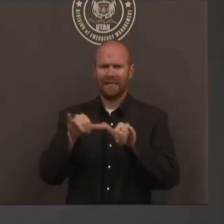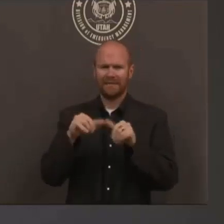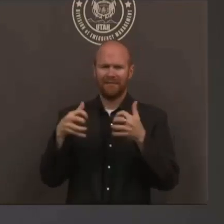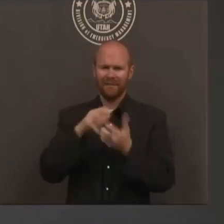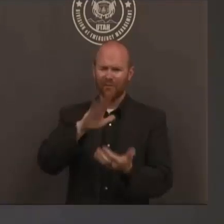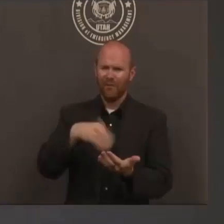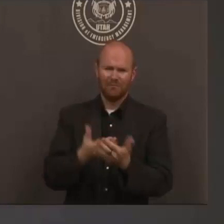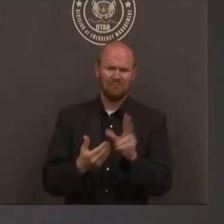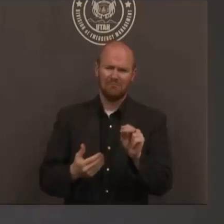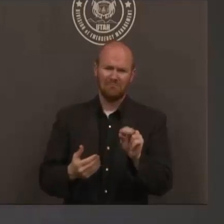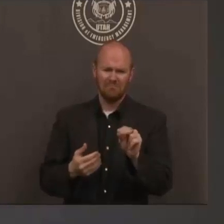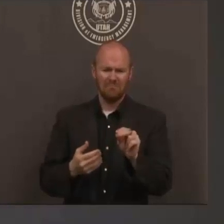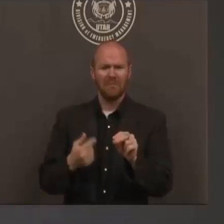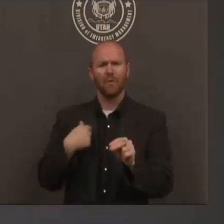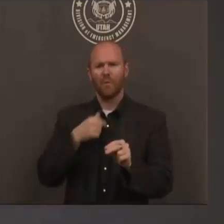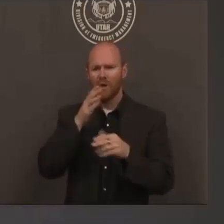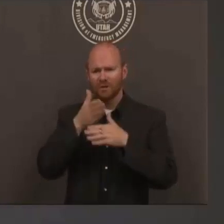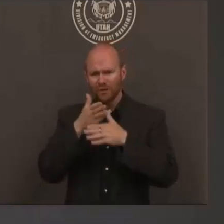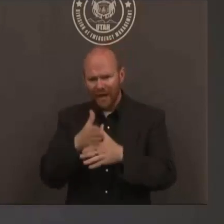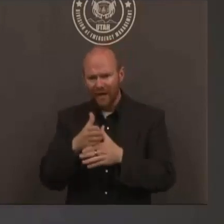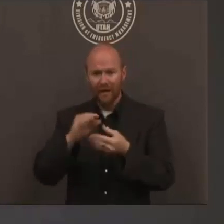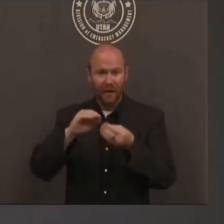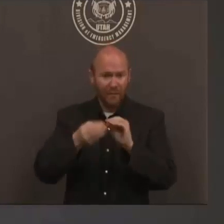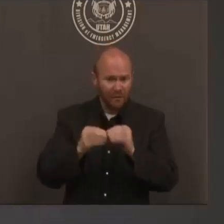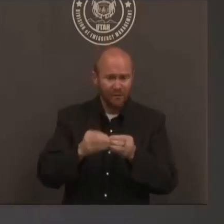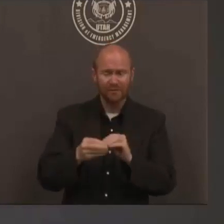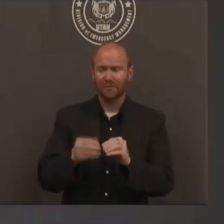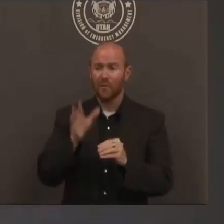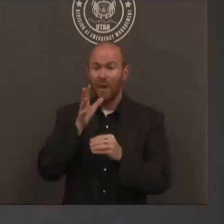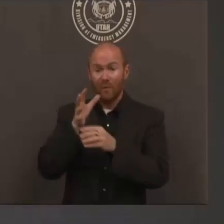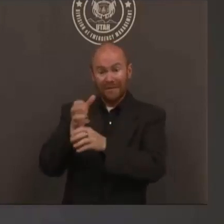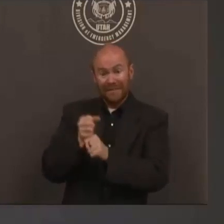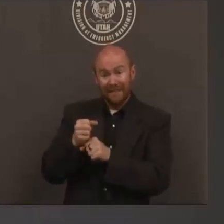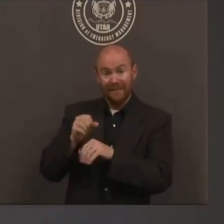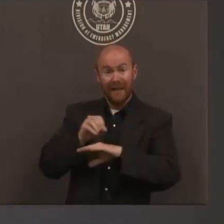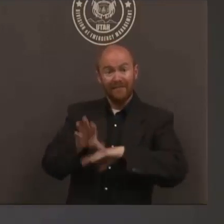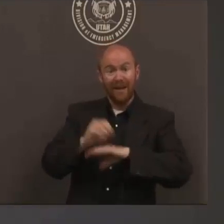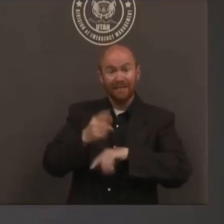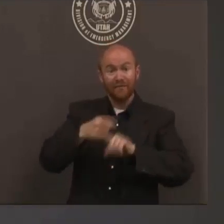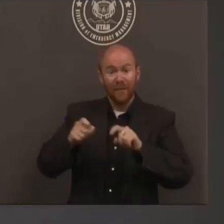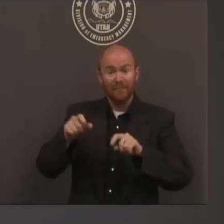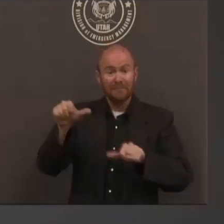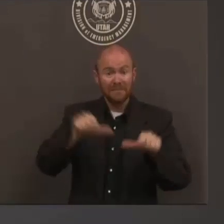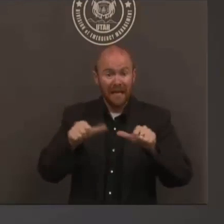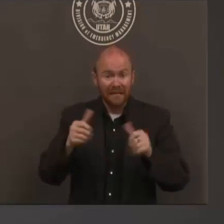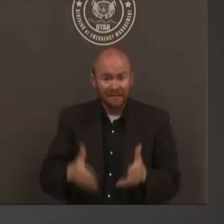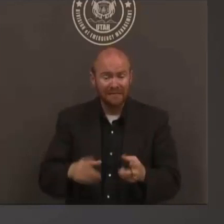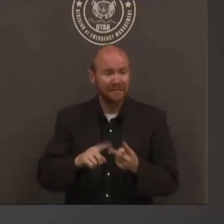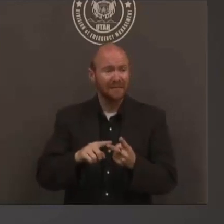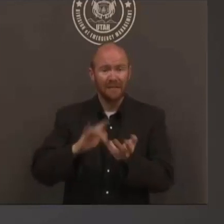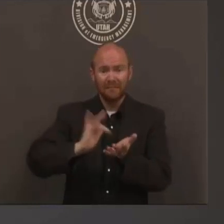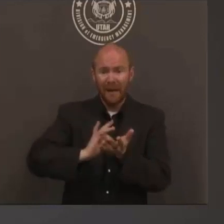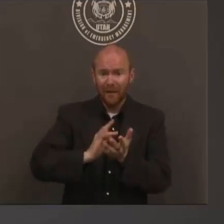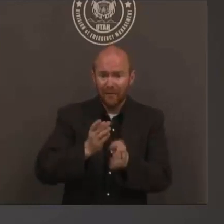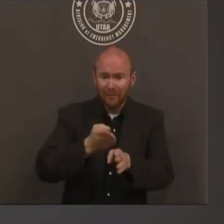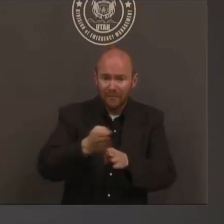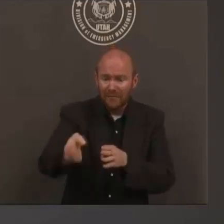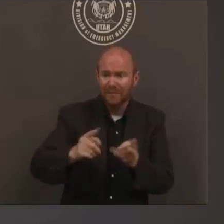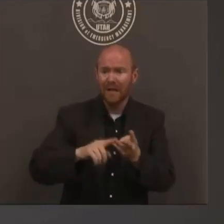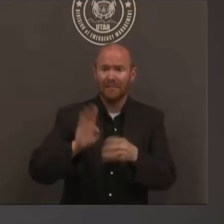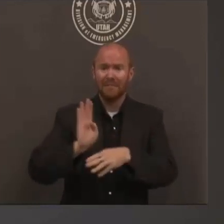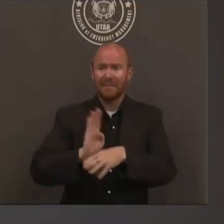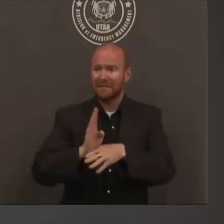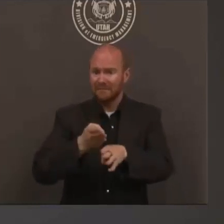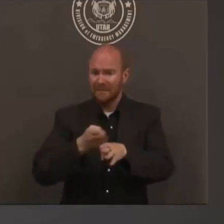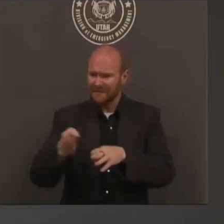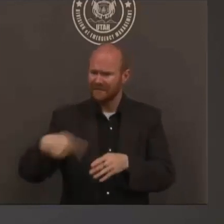the data, the science, the medical advice that we receive, and what that tells us what the next step should